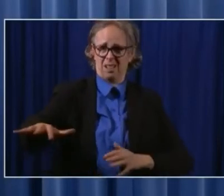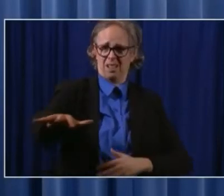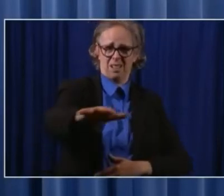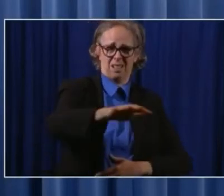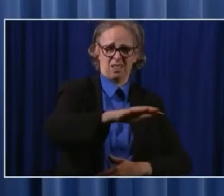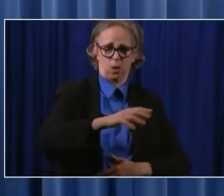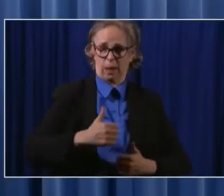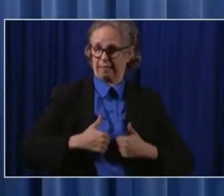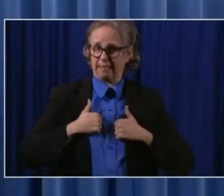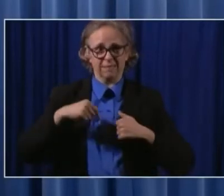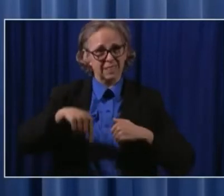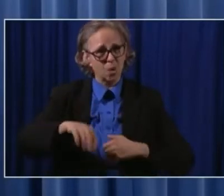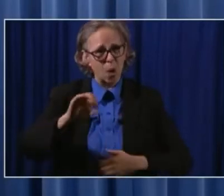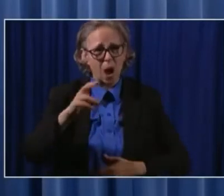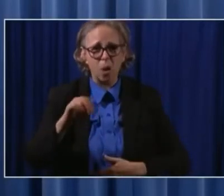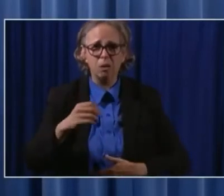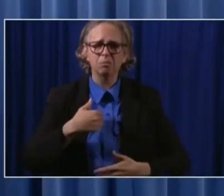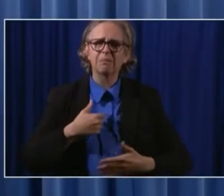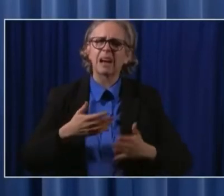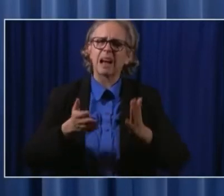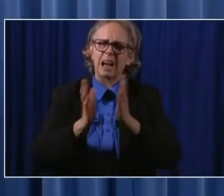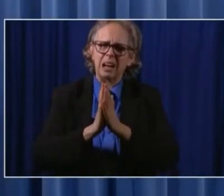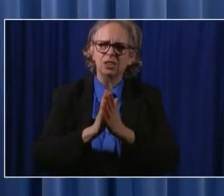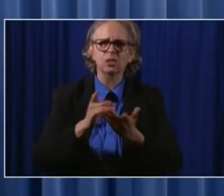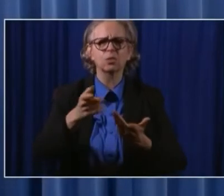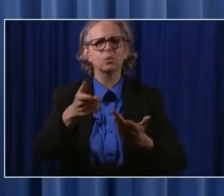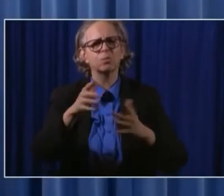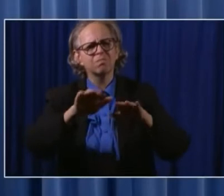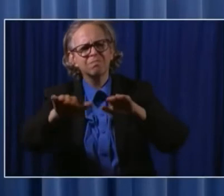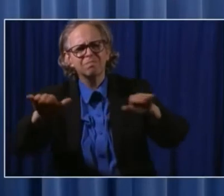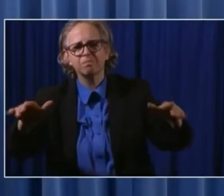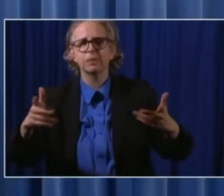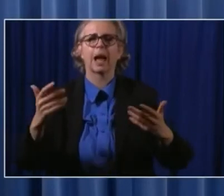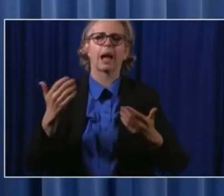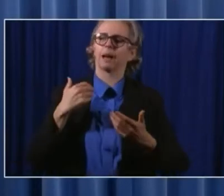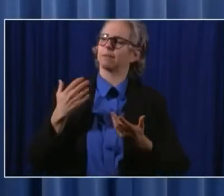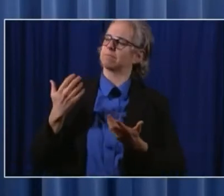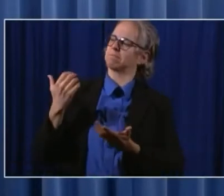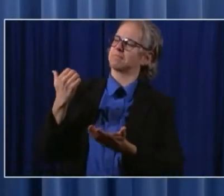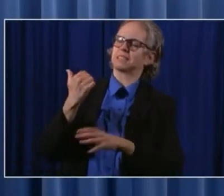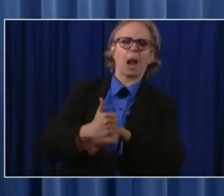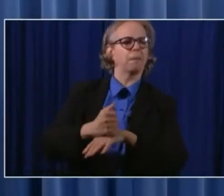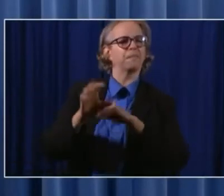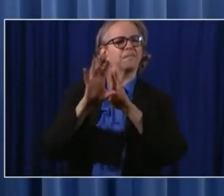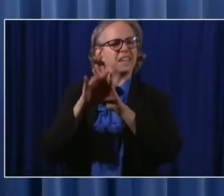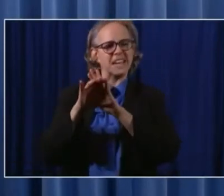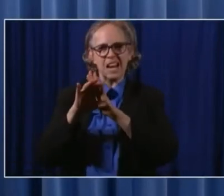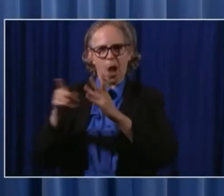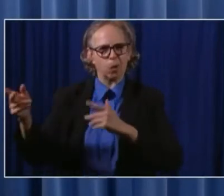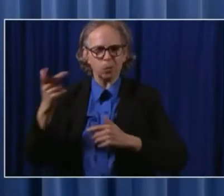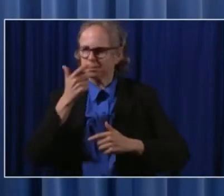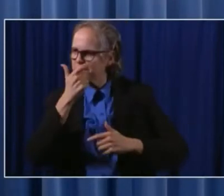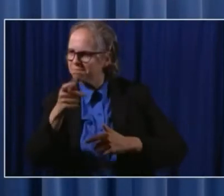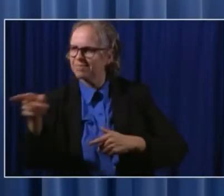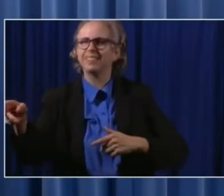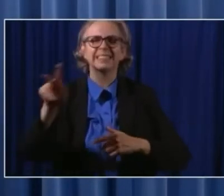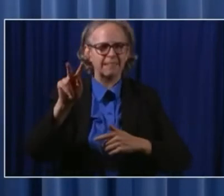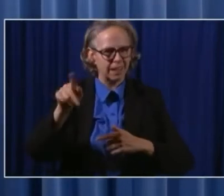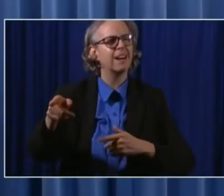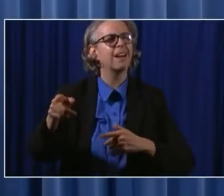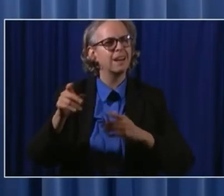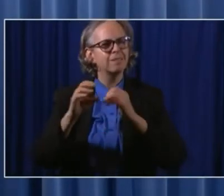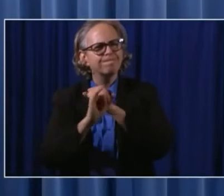We have 2 new commercials that we're going to air right now. They will start today. I think one starts today, the other one